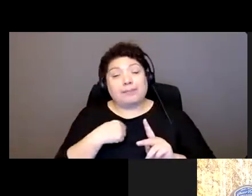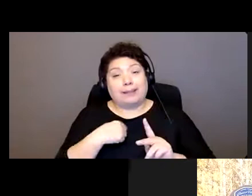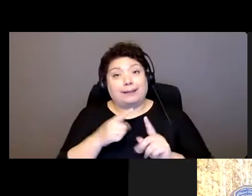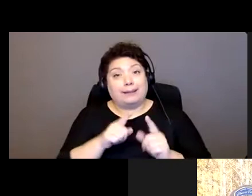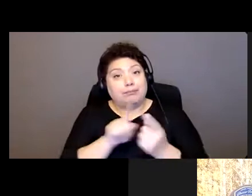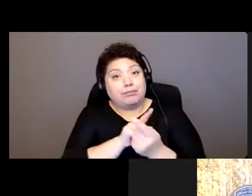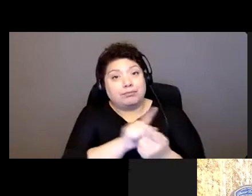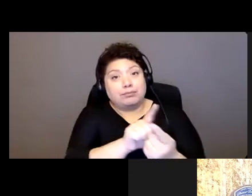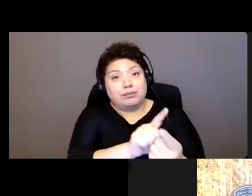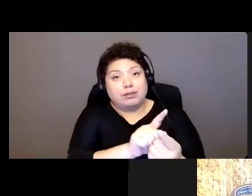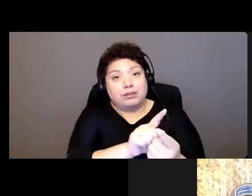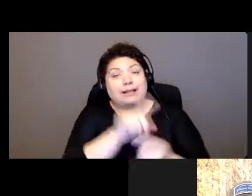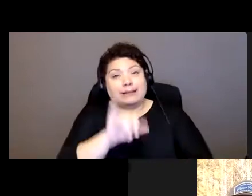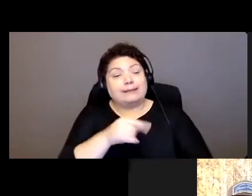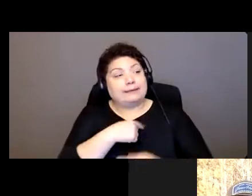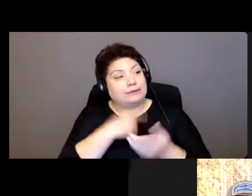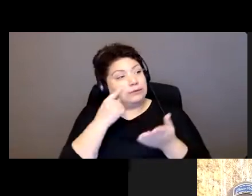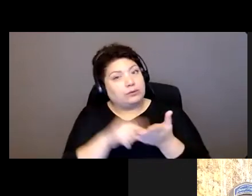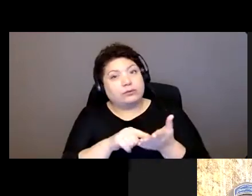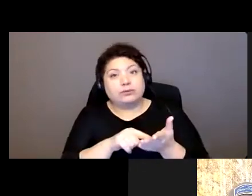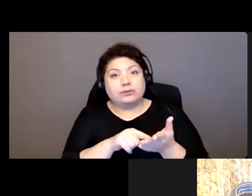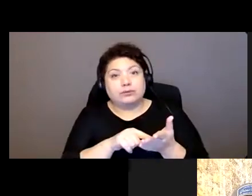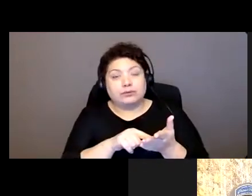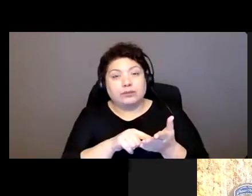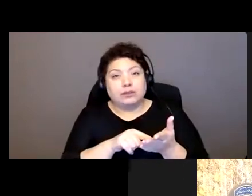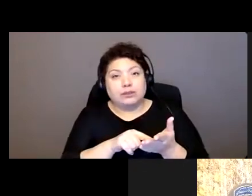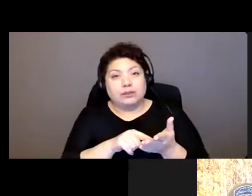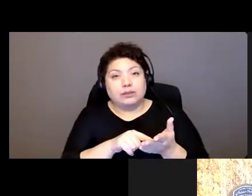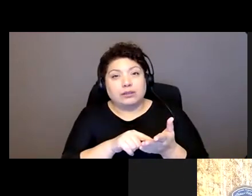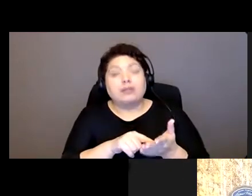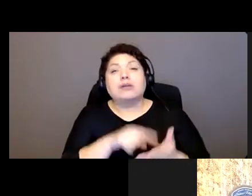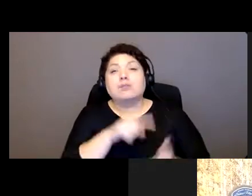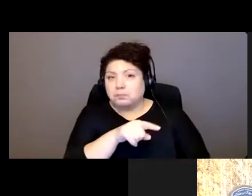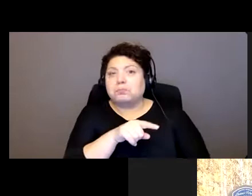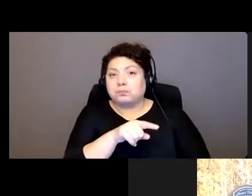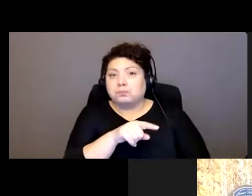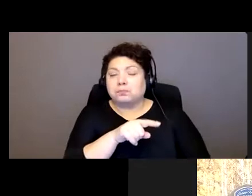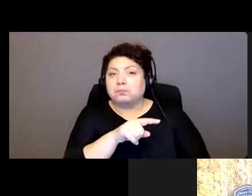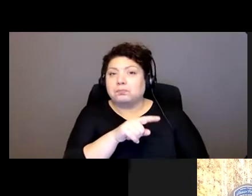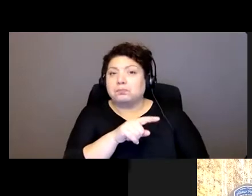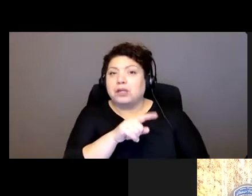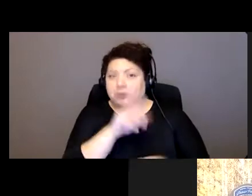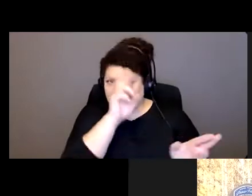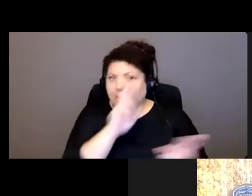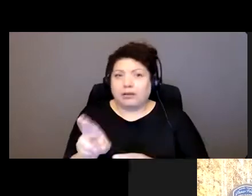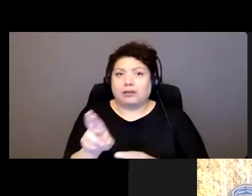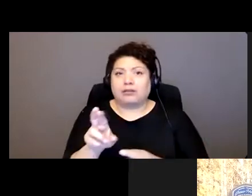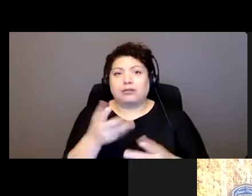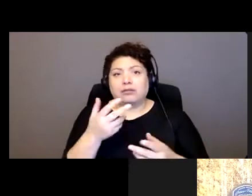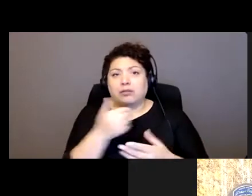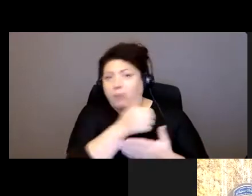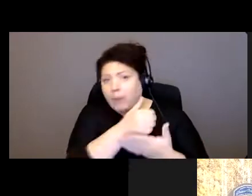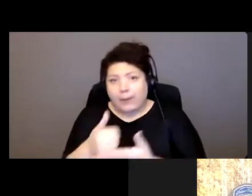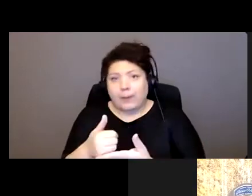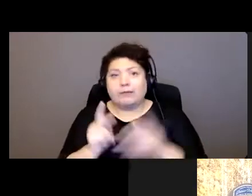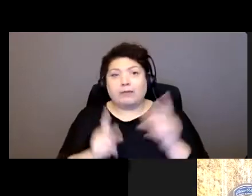the ones that I notice that are also respectful and help people. When I